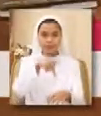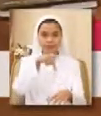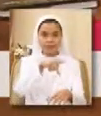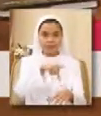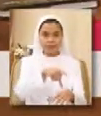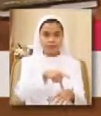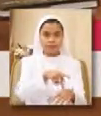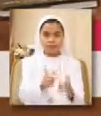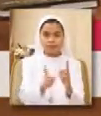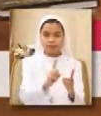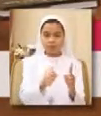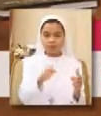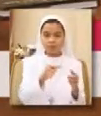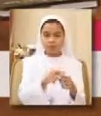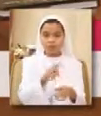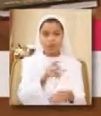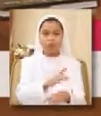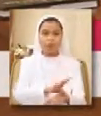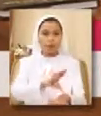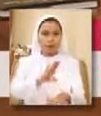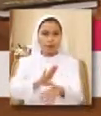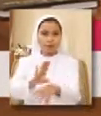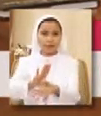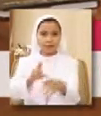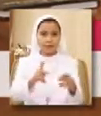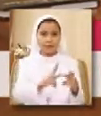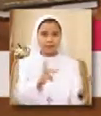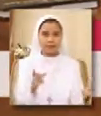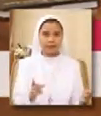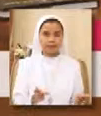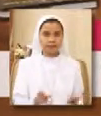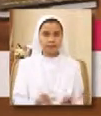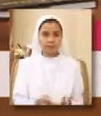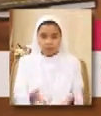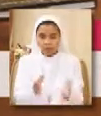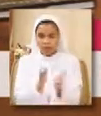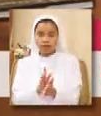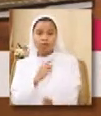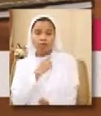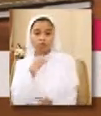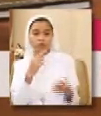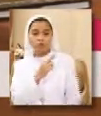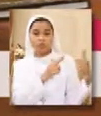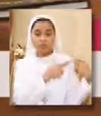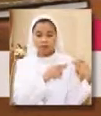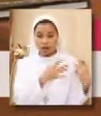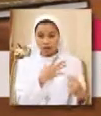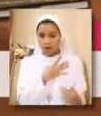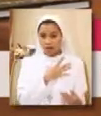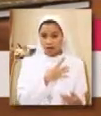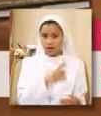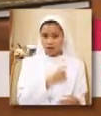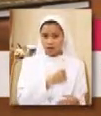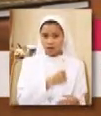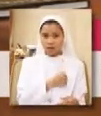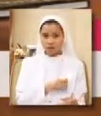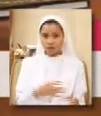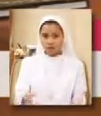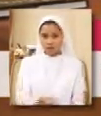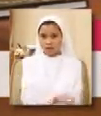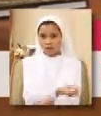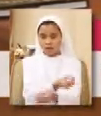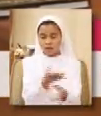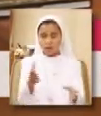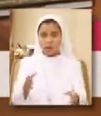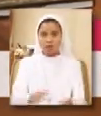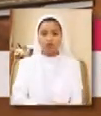the Philippines, here in Naga. So you have the top parishes in the Archdiocese. Yes, I speak to the pastors. Yes, would you like to have a